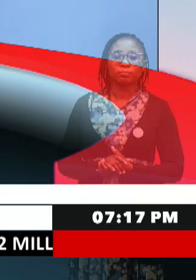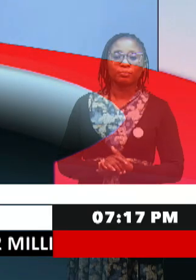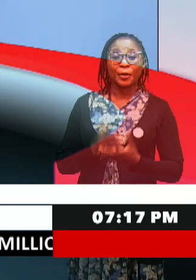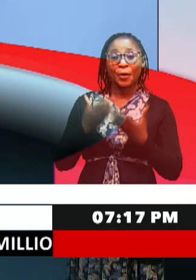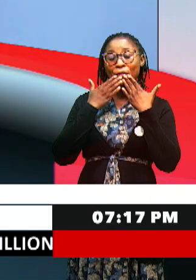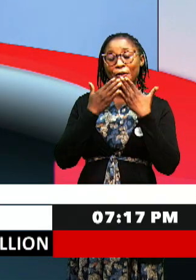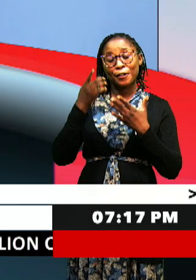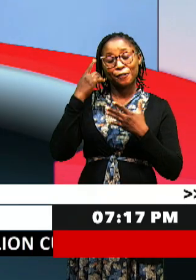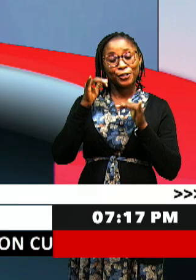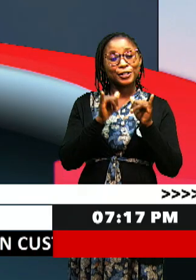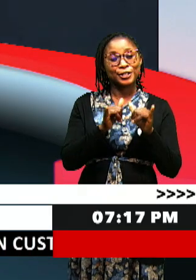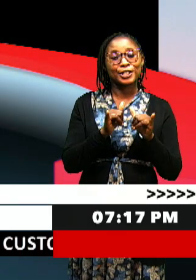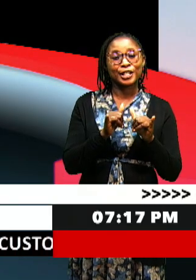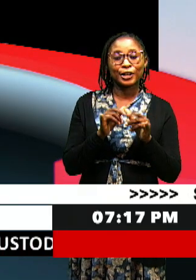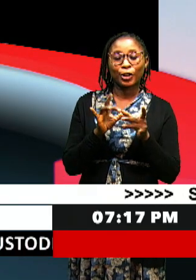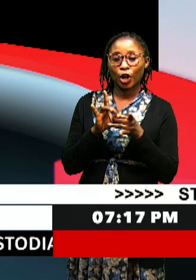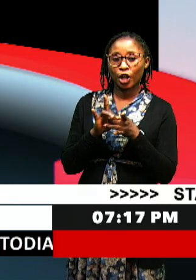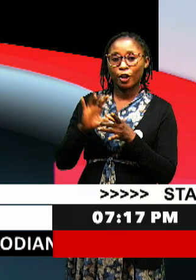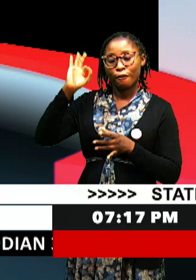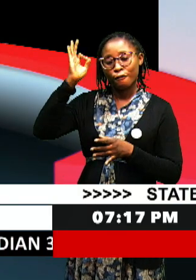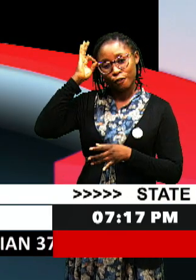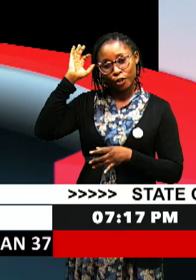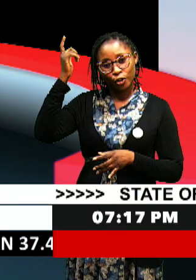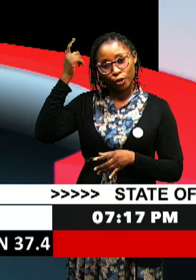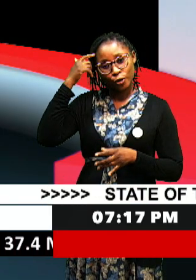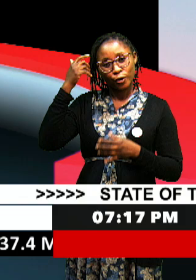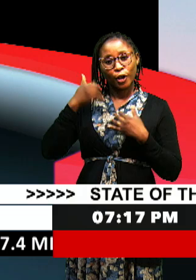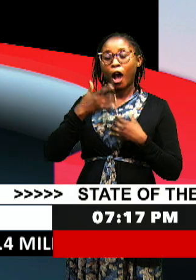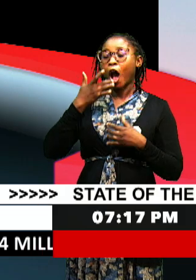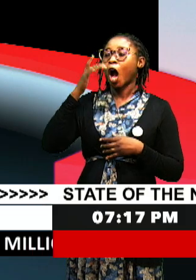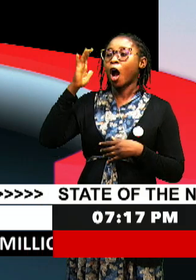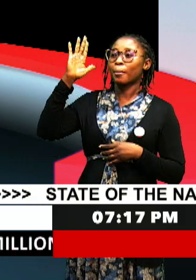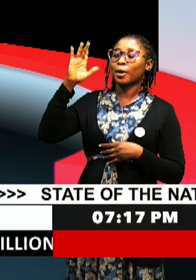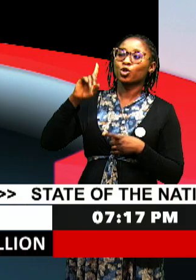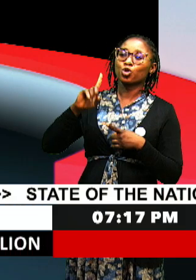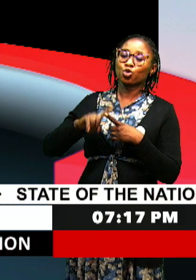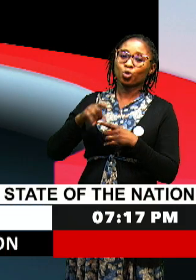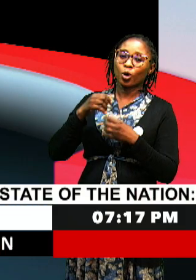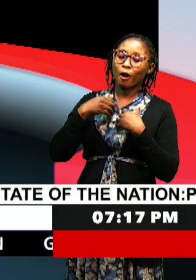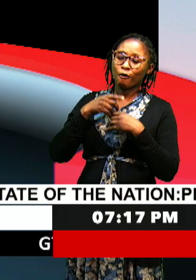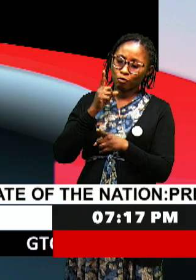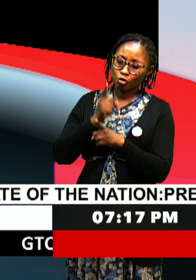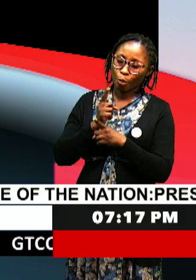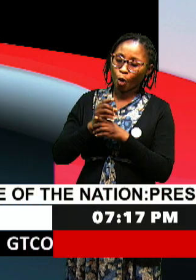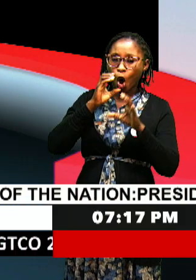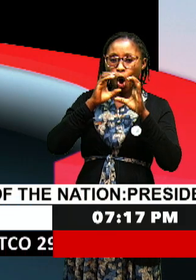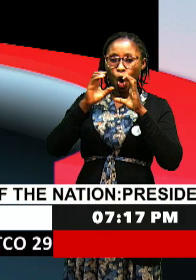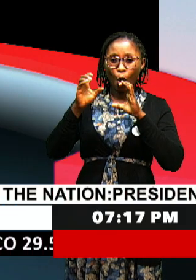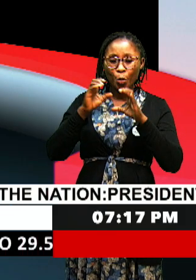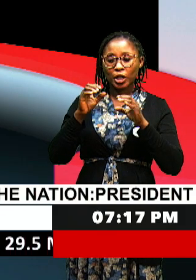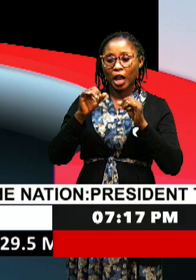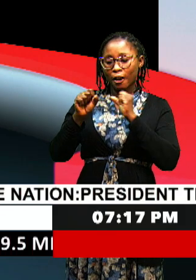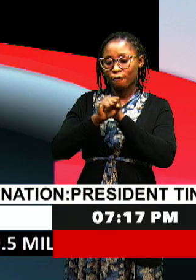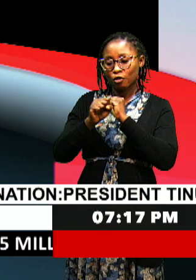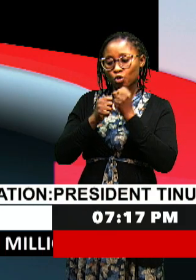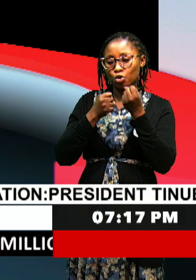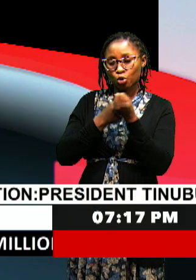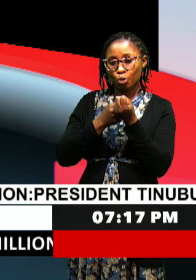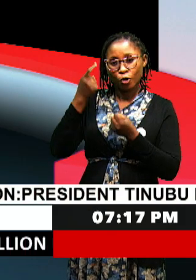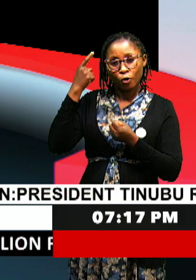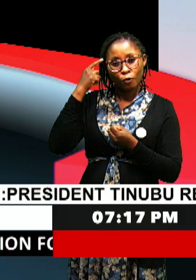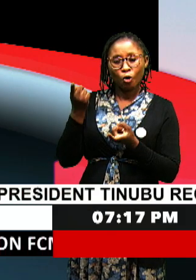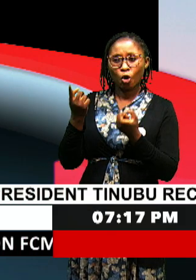Thank you for staying tuned. The federal government has pledged robust communication and advocacy support for